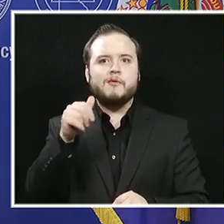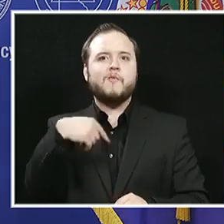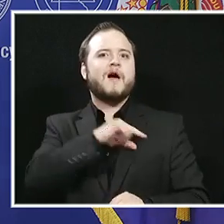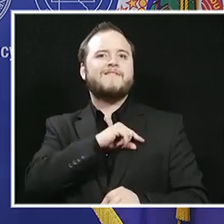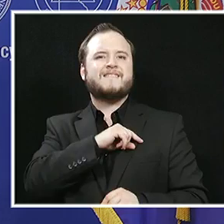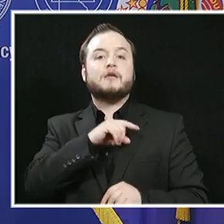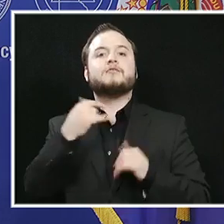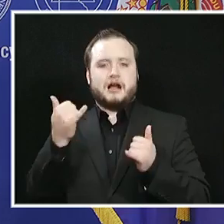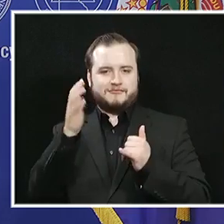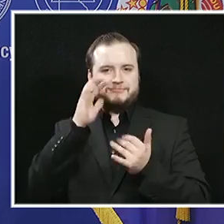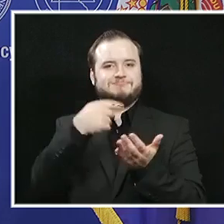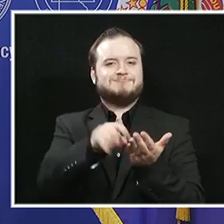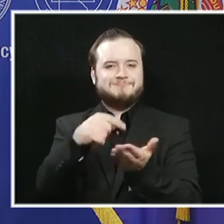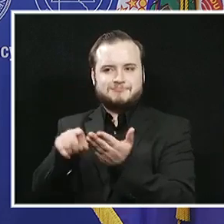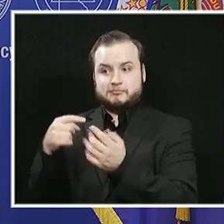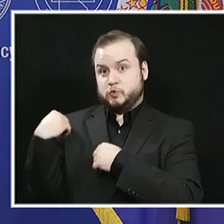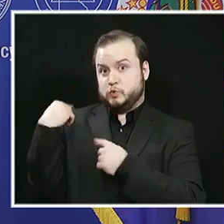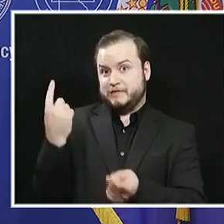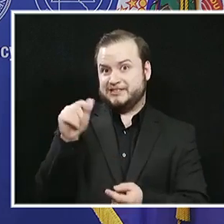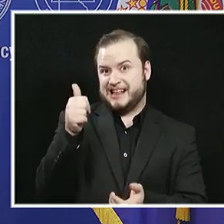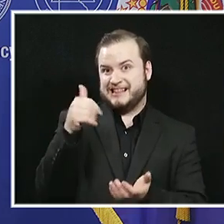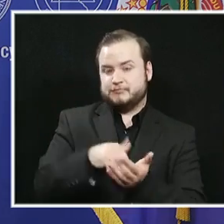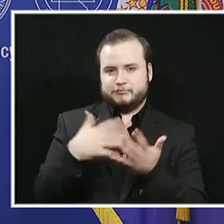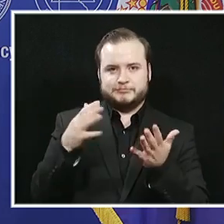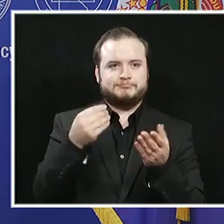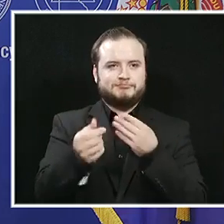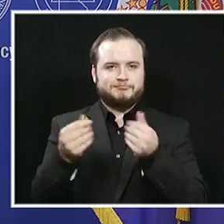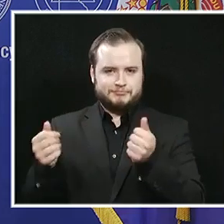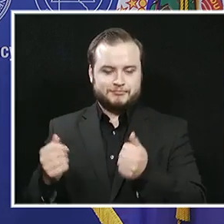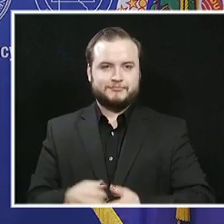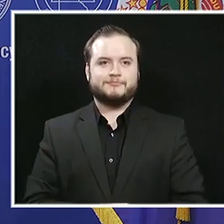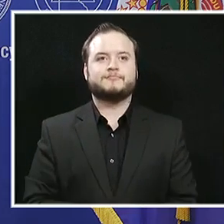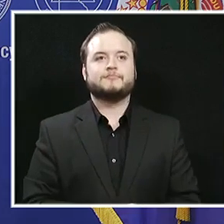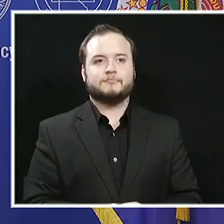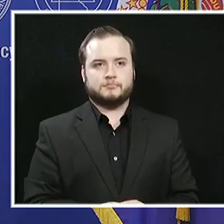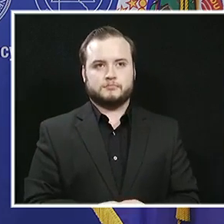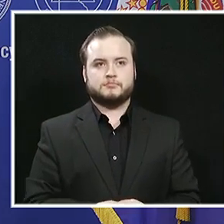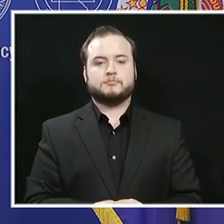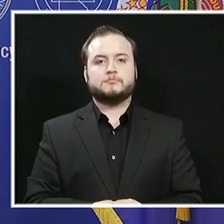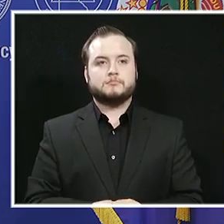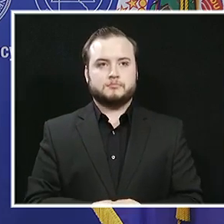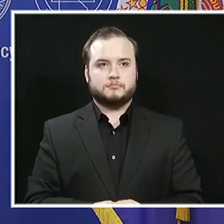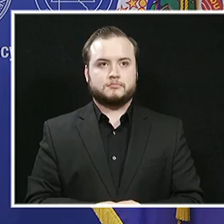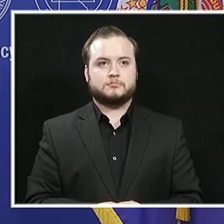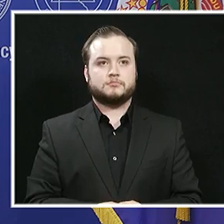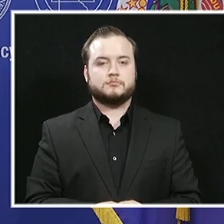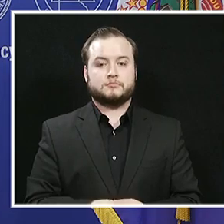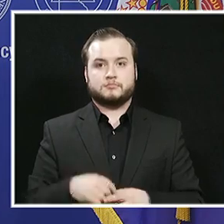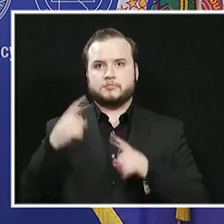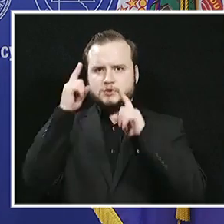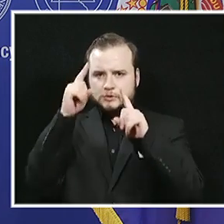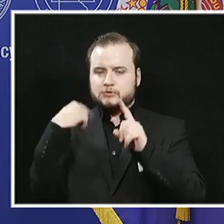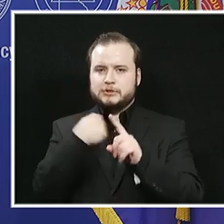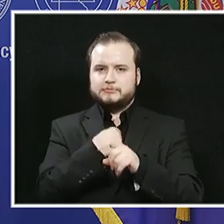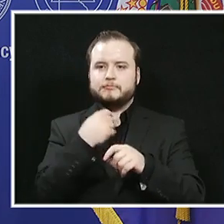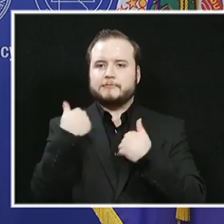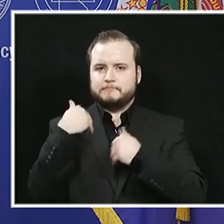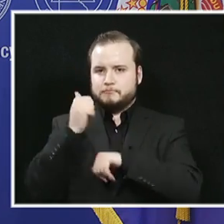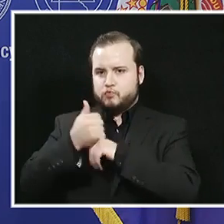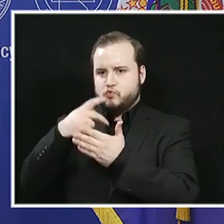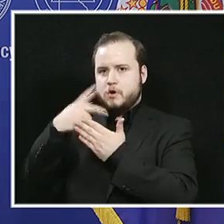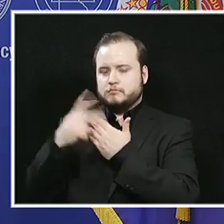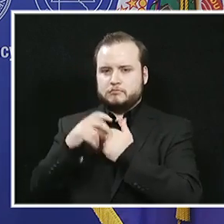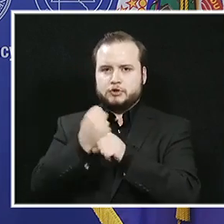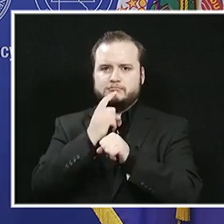We know how important it is to Minnesotans, and we're doing so in a way that prevents fraud and ensures that people get the money that they deserve and desperately